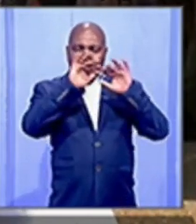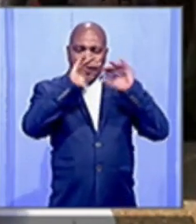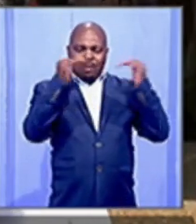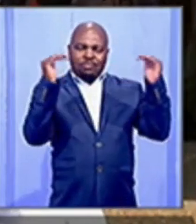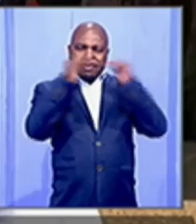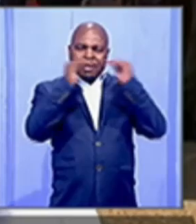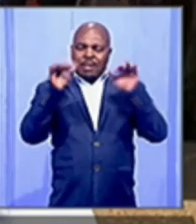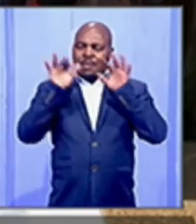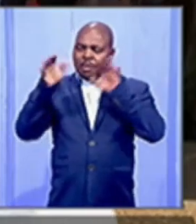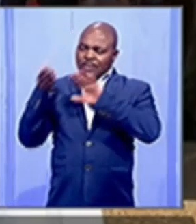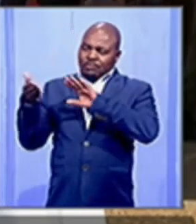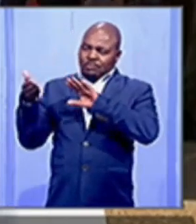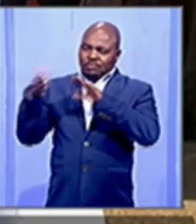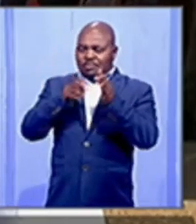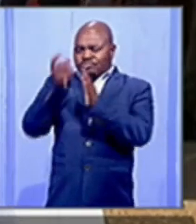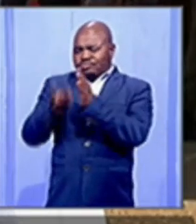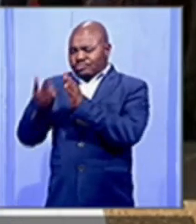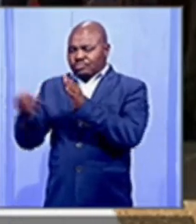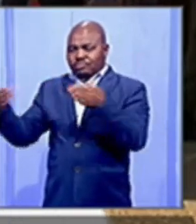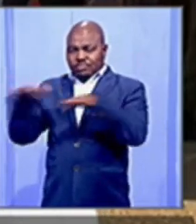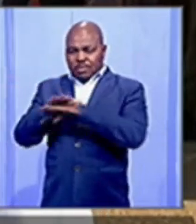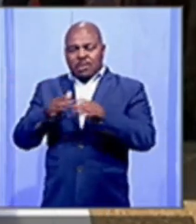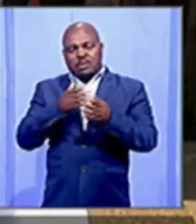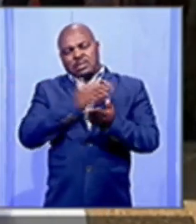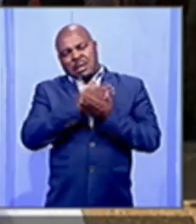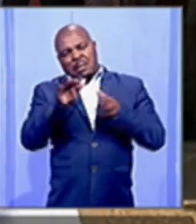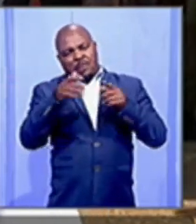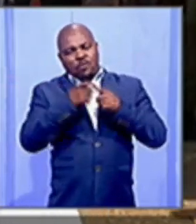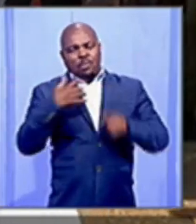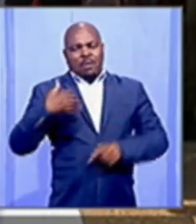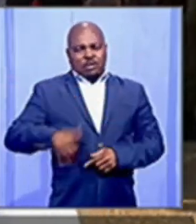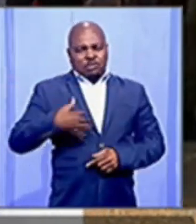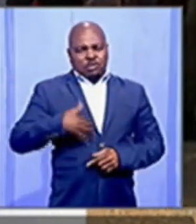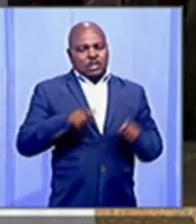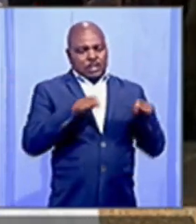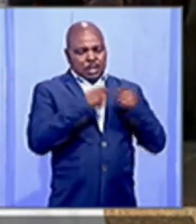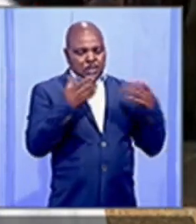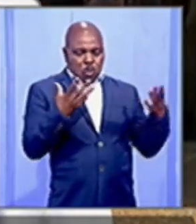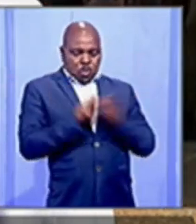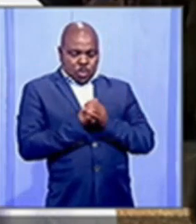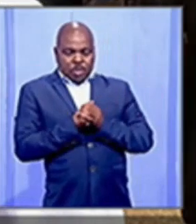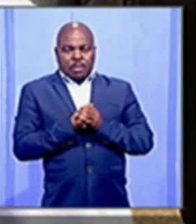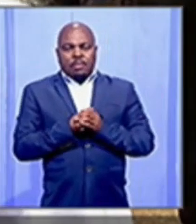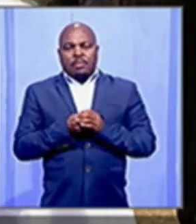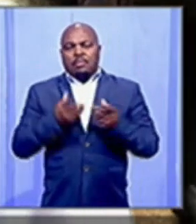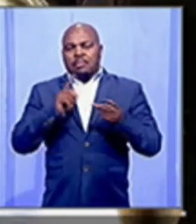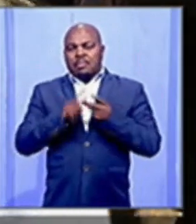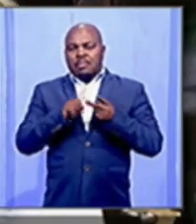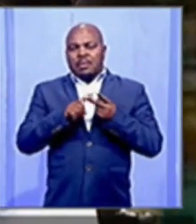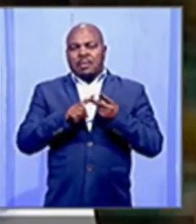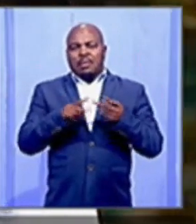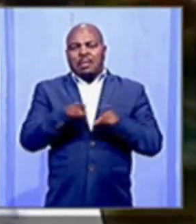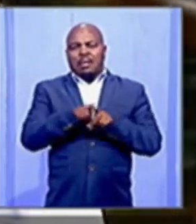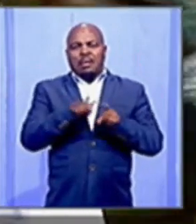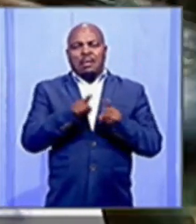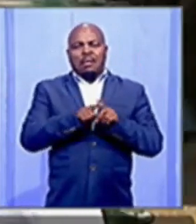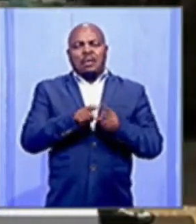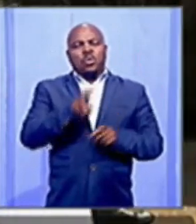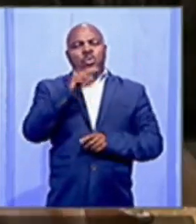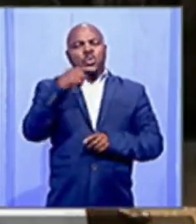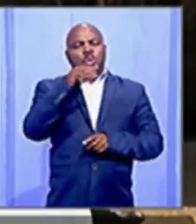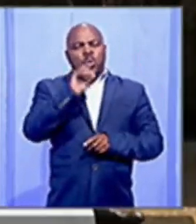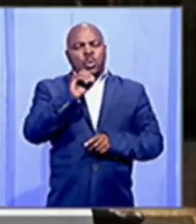graves. One of our colleagues from Argentina, who's part of our team, worked on recovering the remains of all the mass graves in